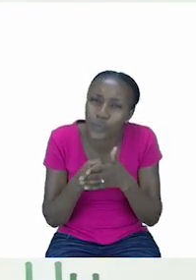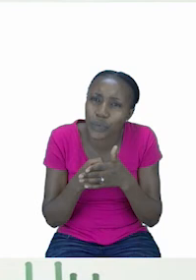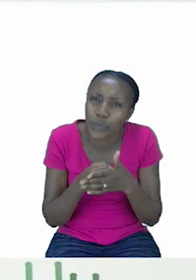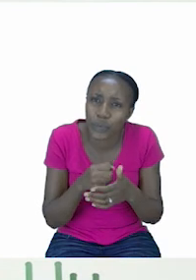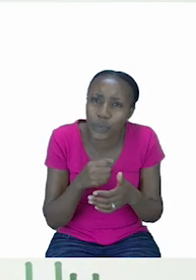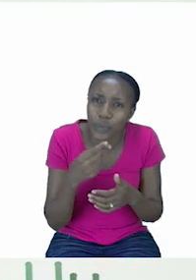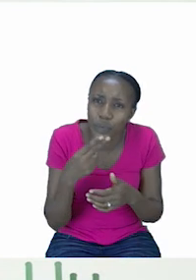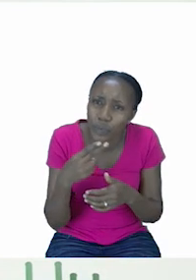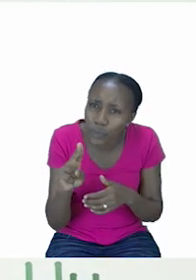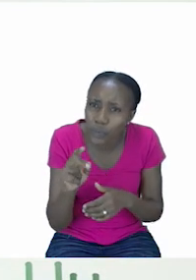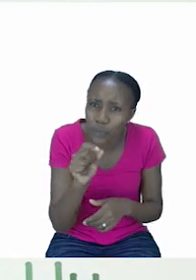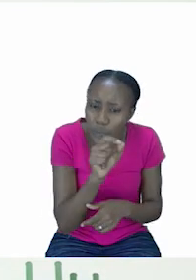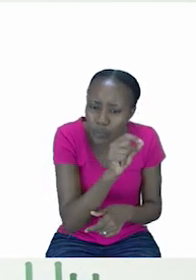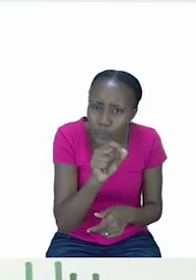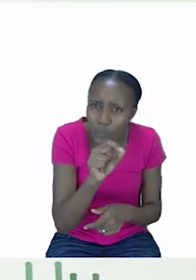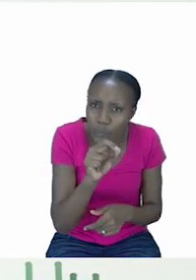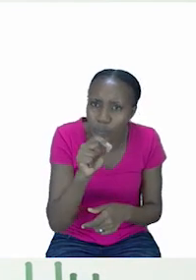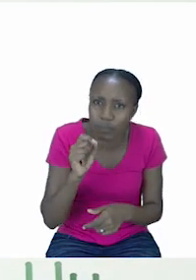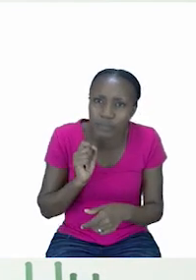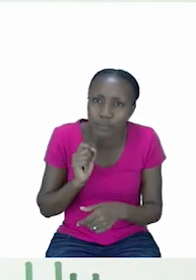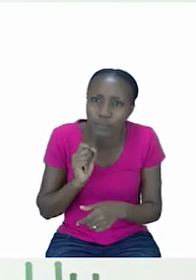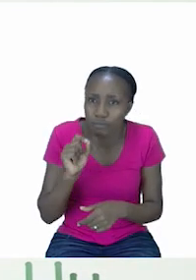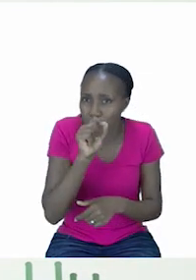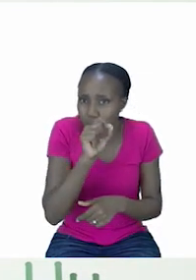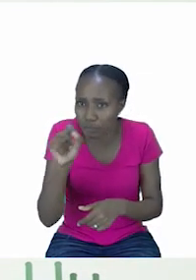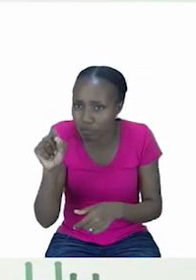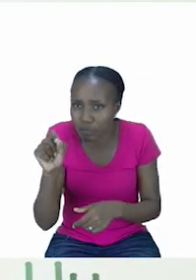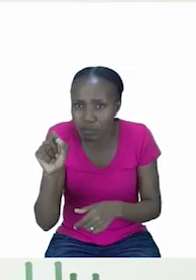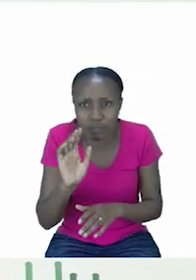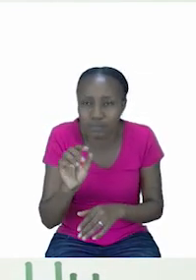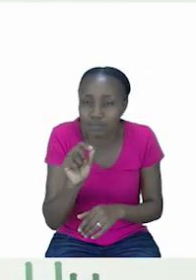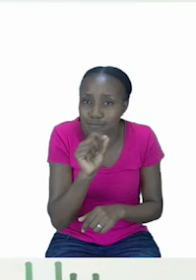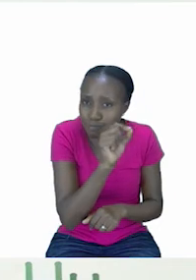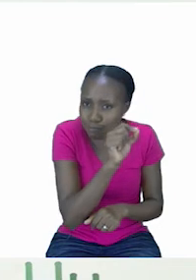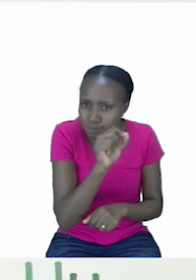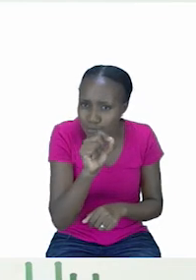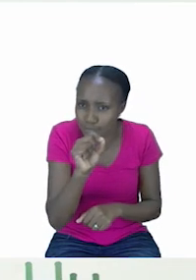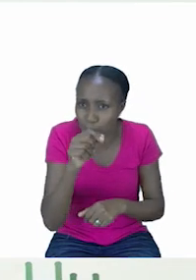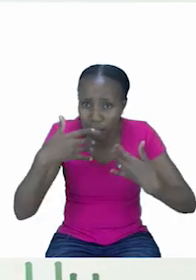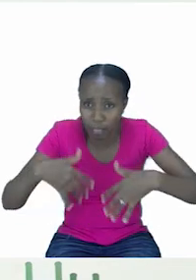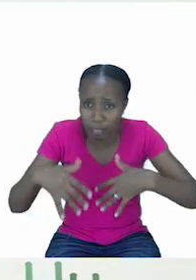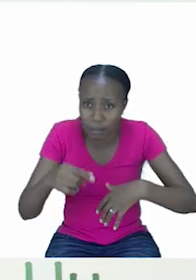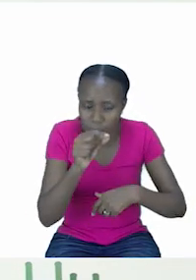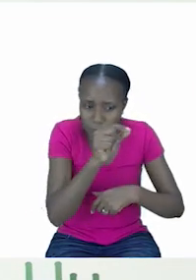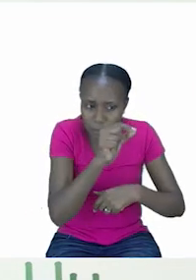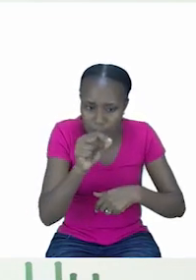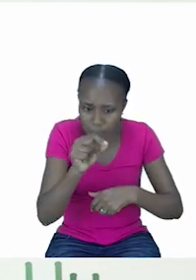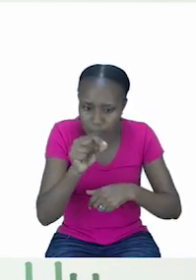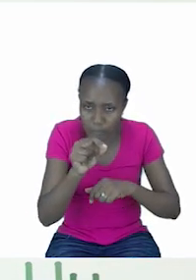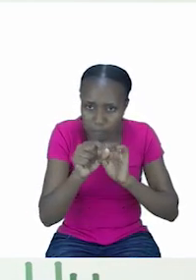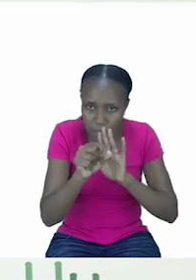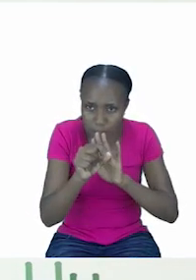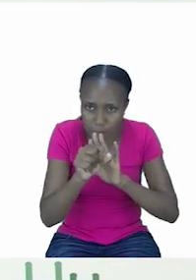up your pencil. It's okay to stop, but it's not okay to lift up